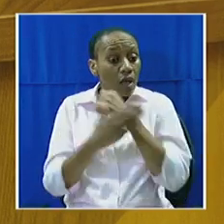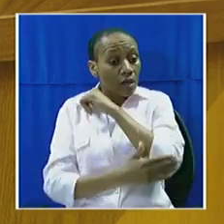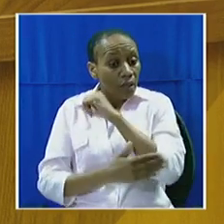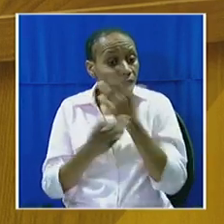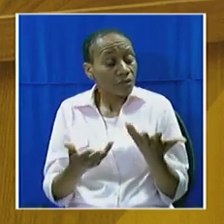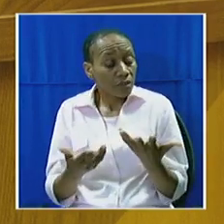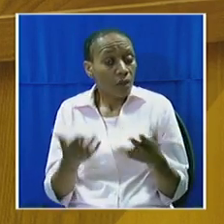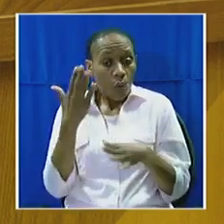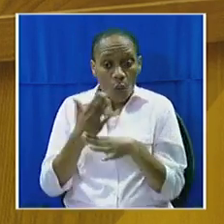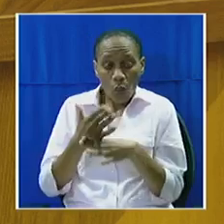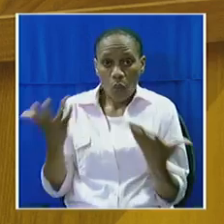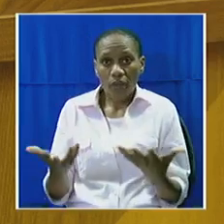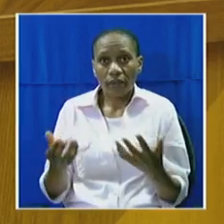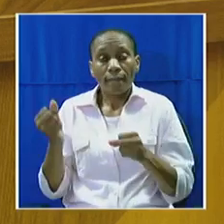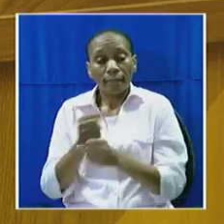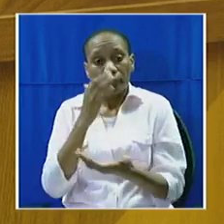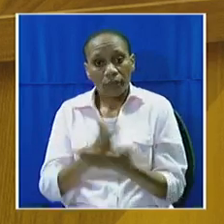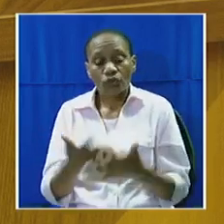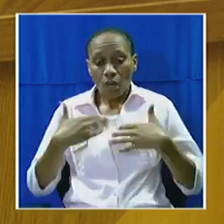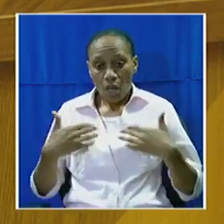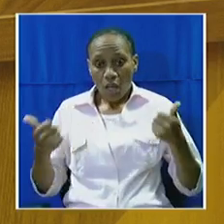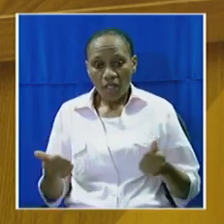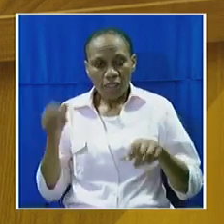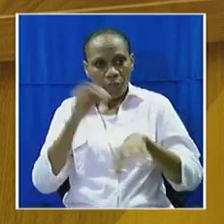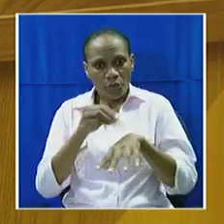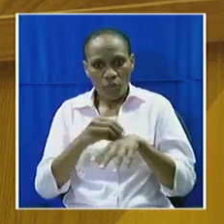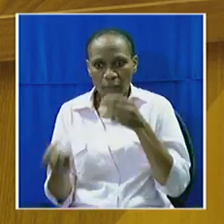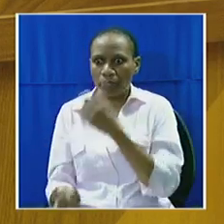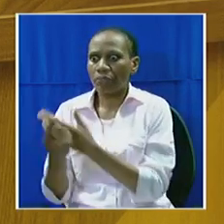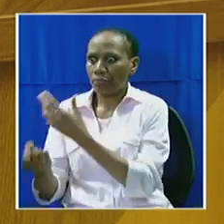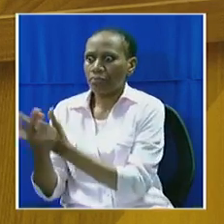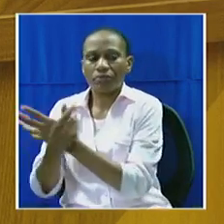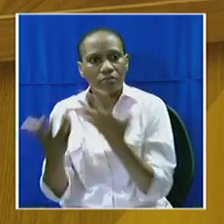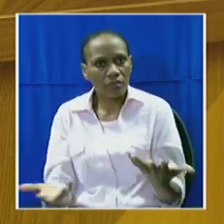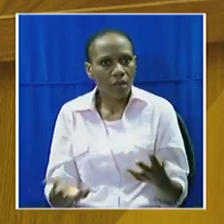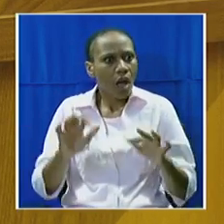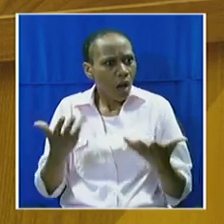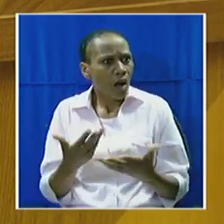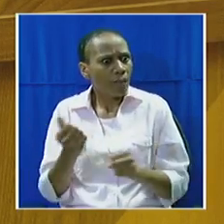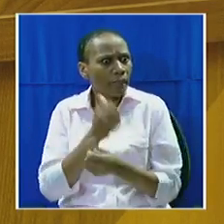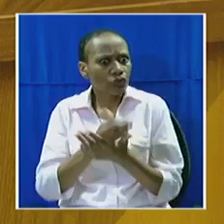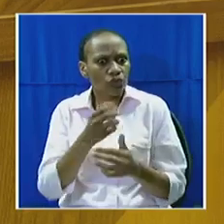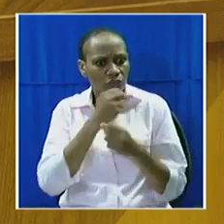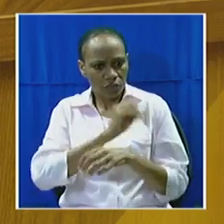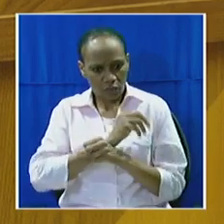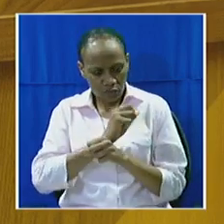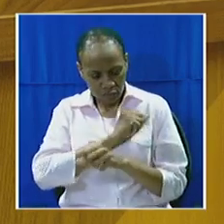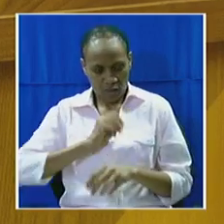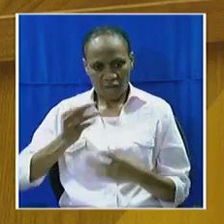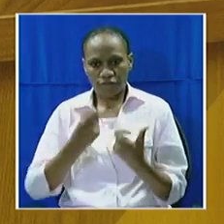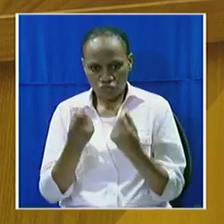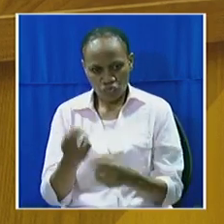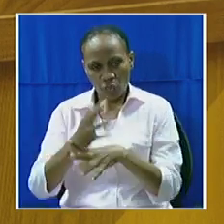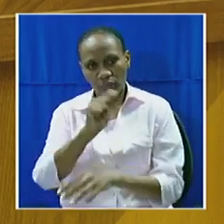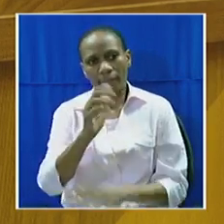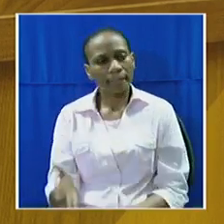tasked with easing health catastrophes will also be at risk of infection and not be able to deliver primary health care. Infrastructural